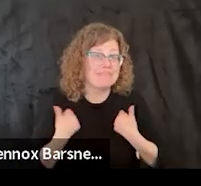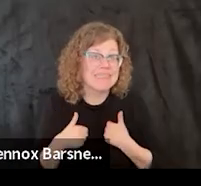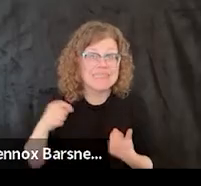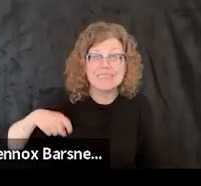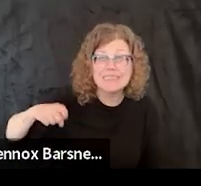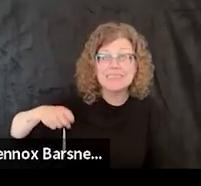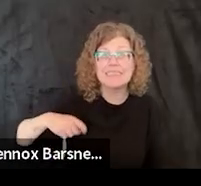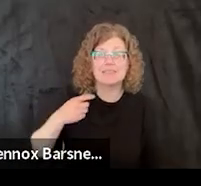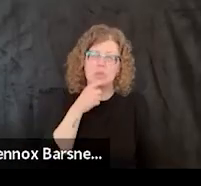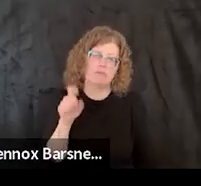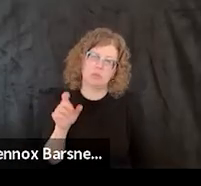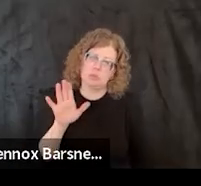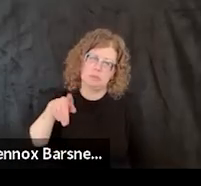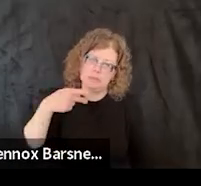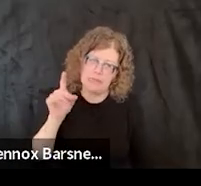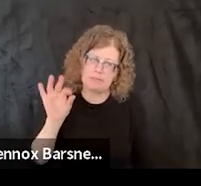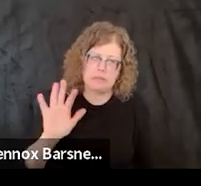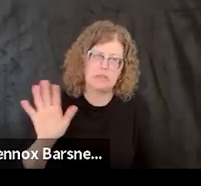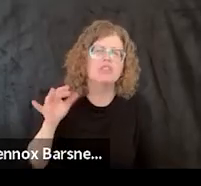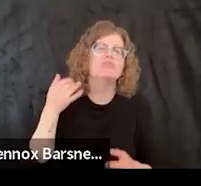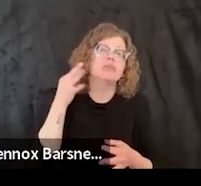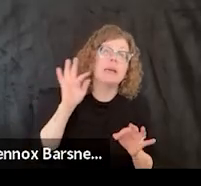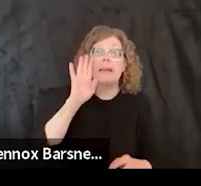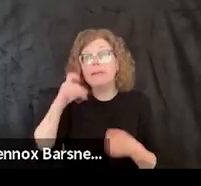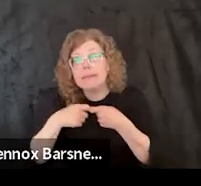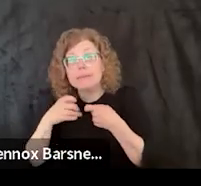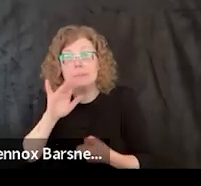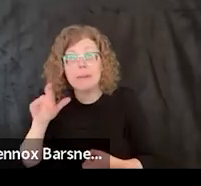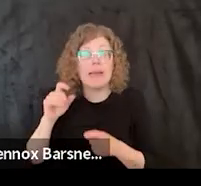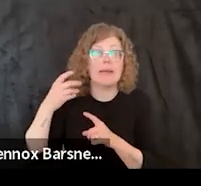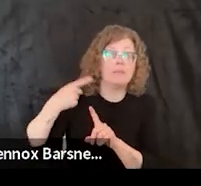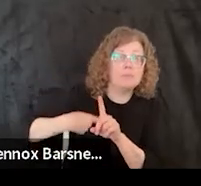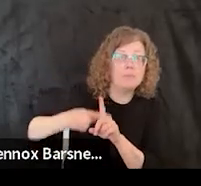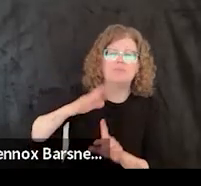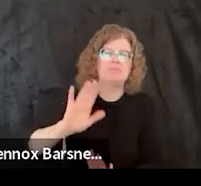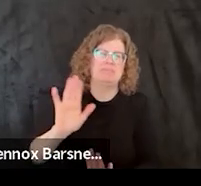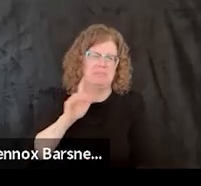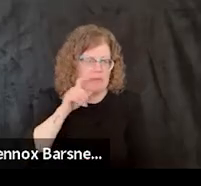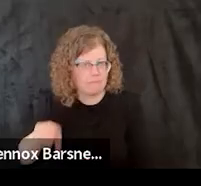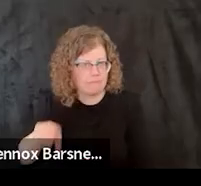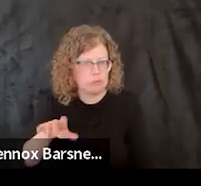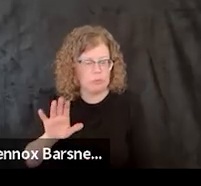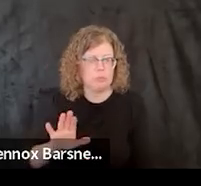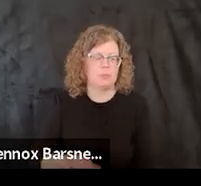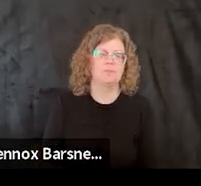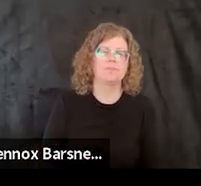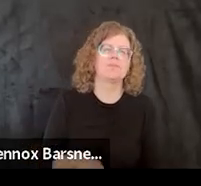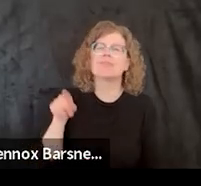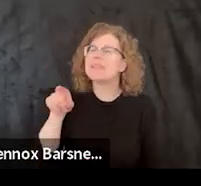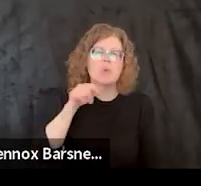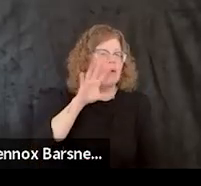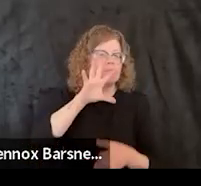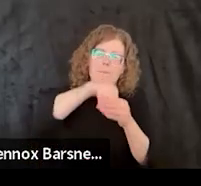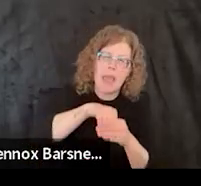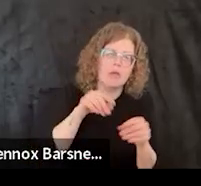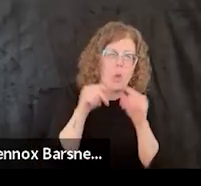of your utility bill or mortgage as proof of your monthly living costs, and you don't need to get super granular,